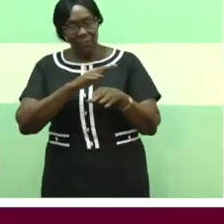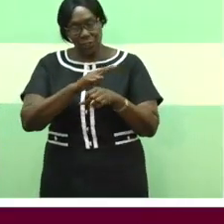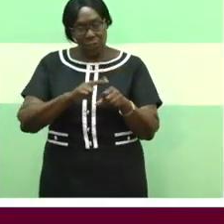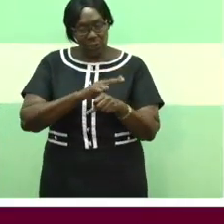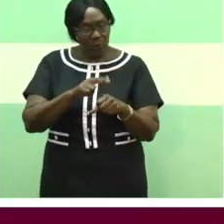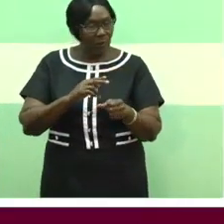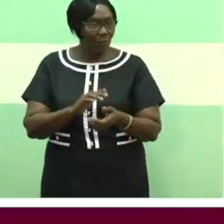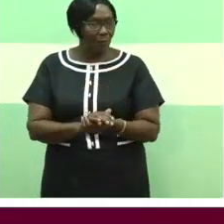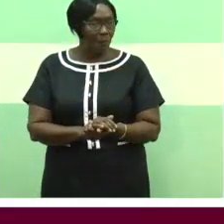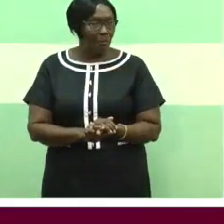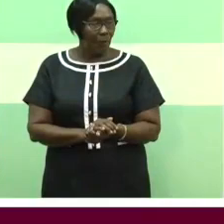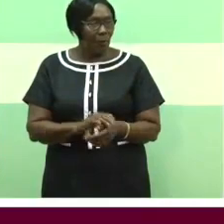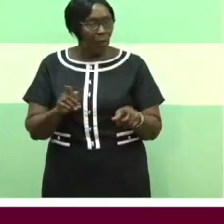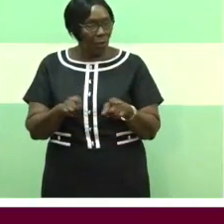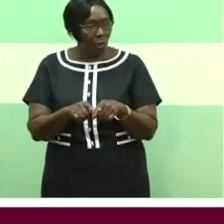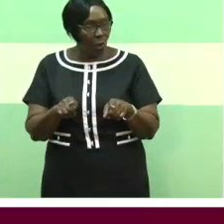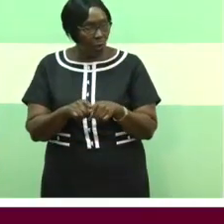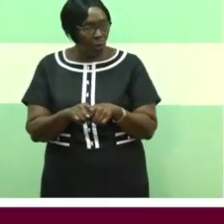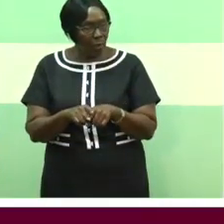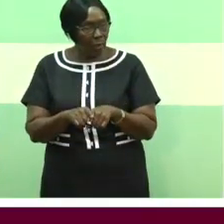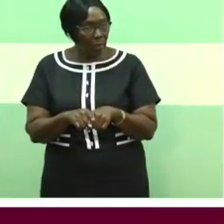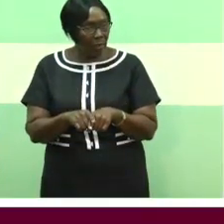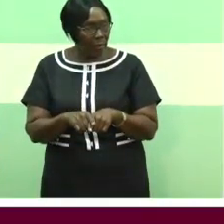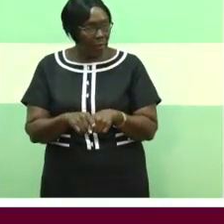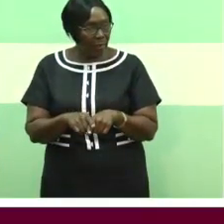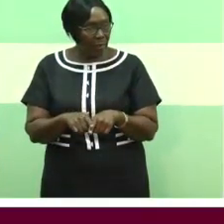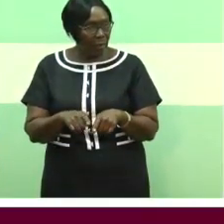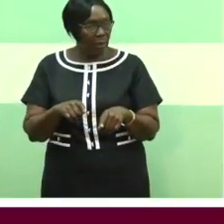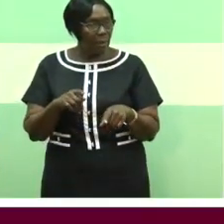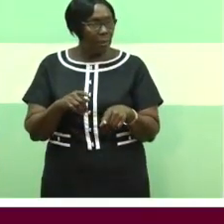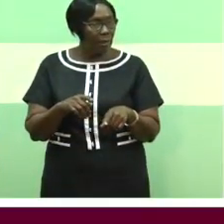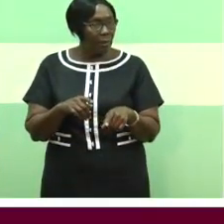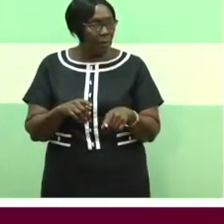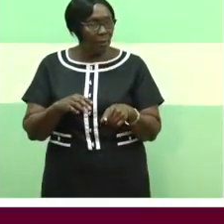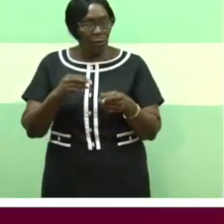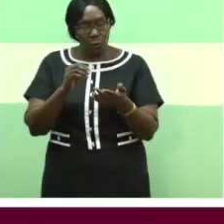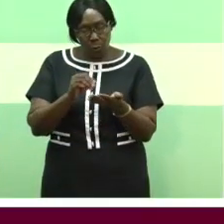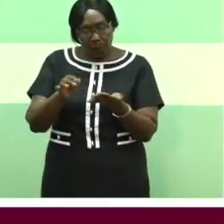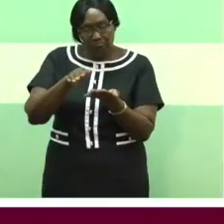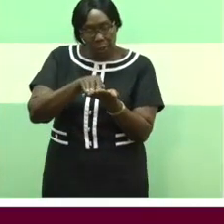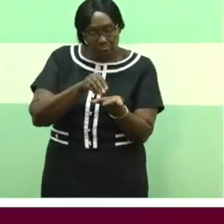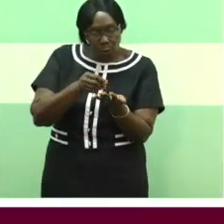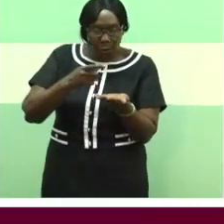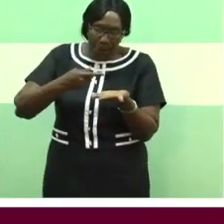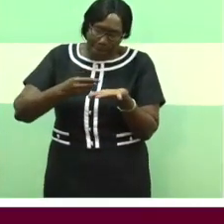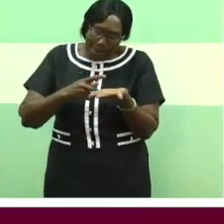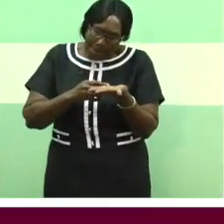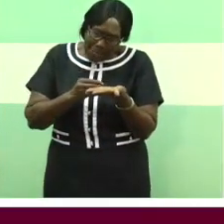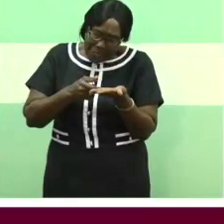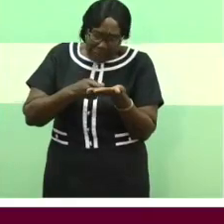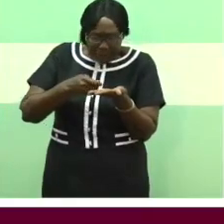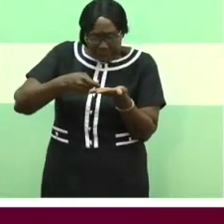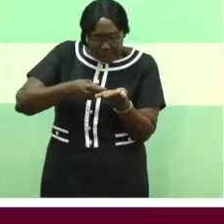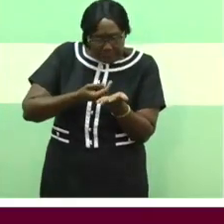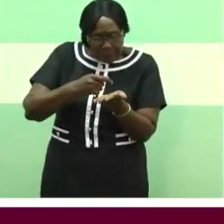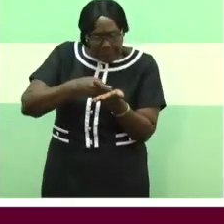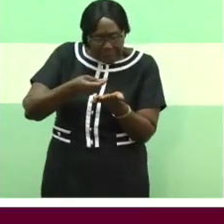use. You can also take this and you can also glue it or pin it, right? So we all